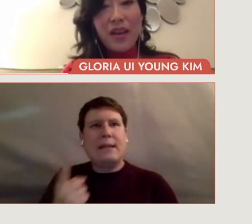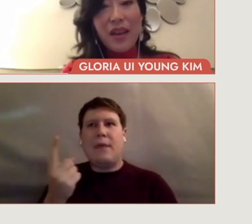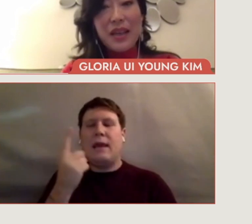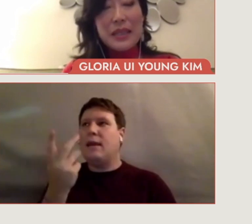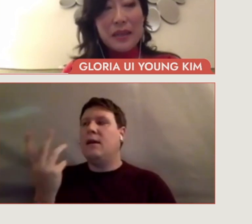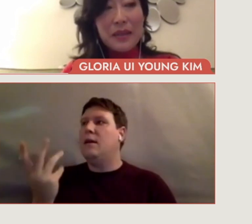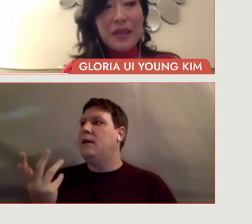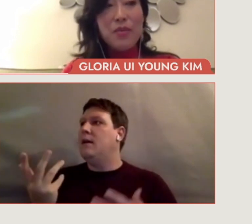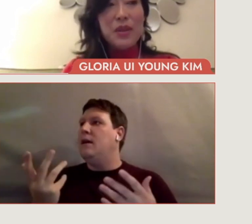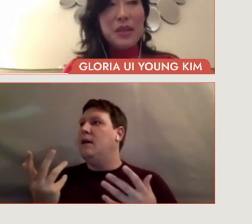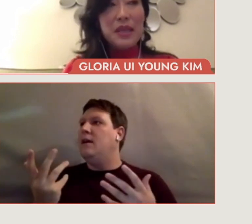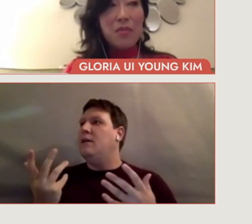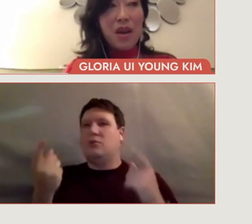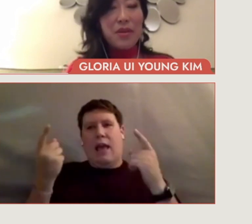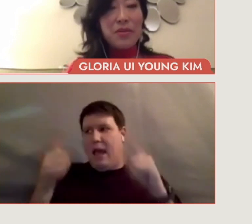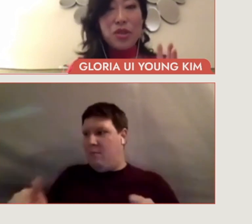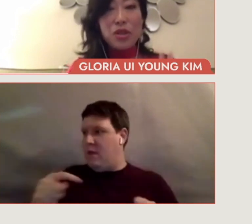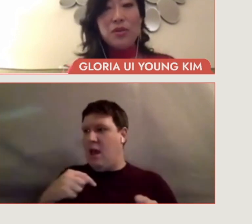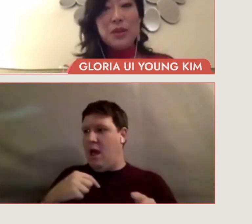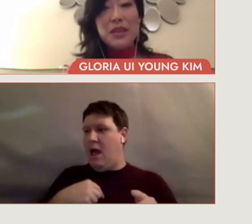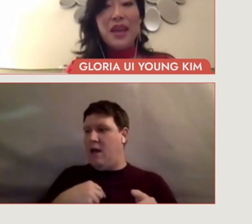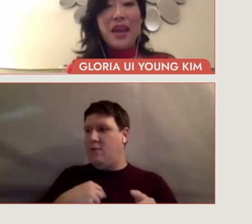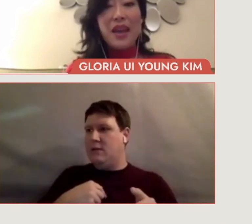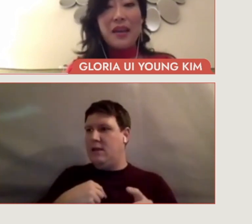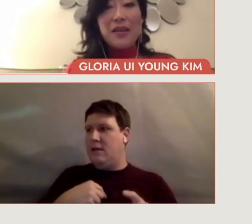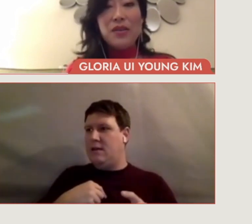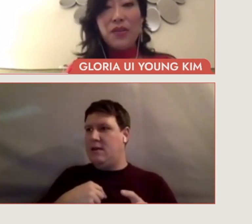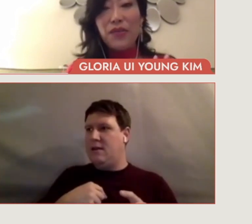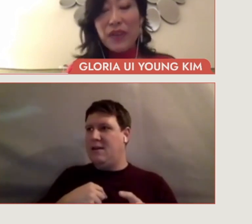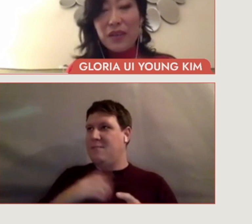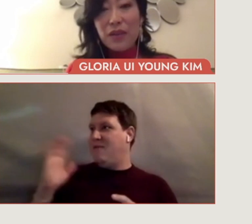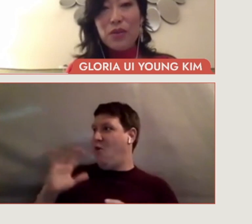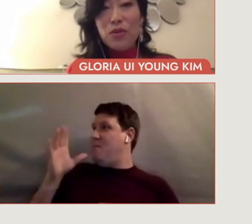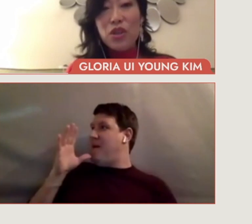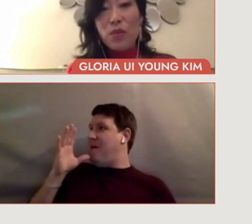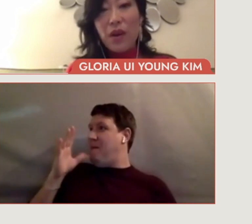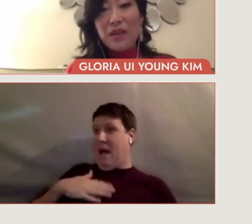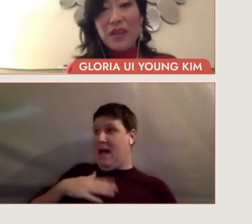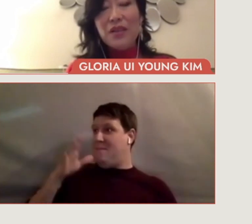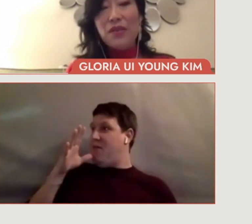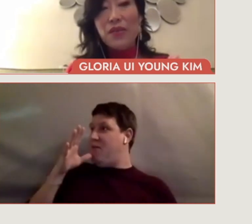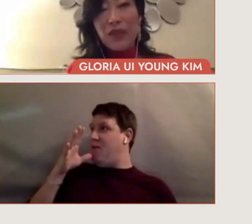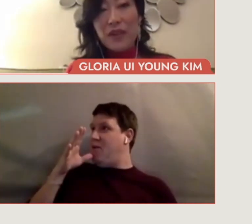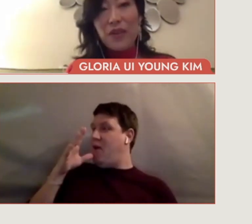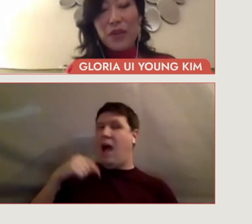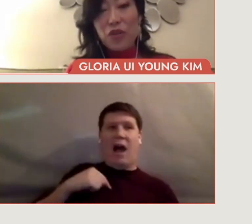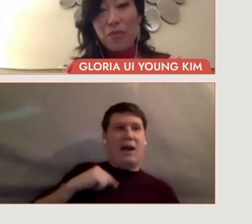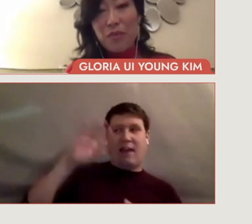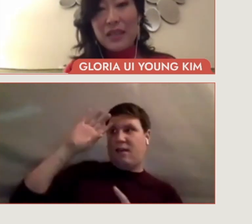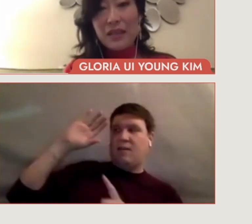I suddenly was in my mother's shoes and could feel who she was and could feel